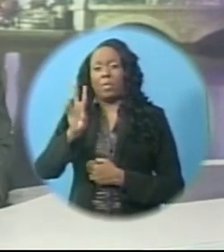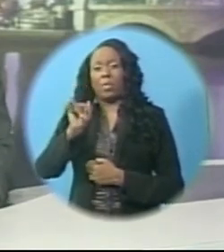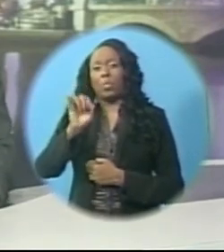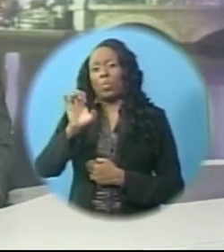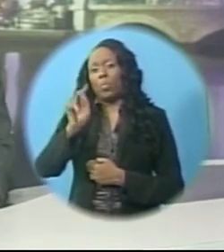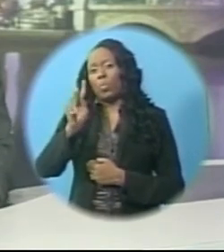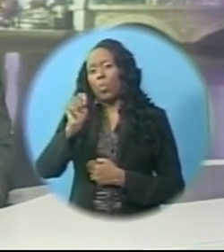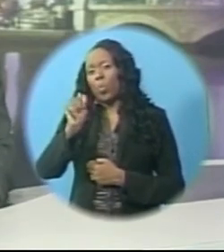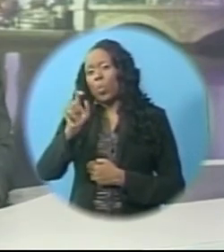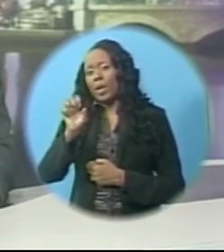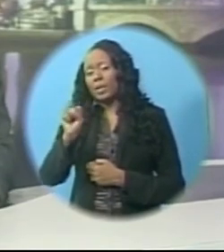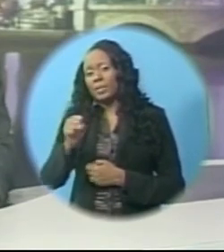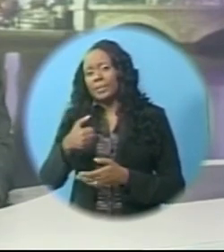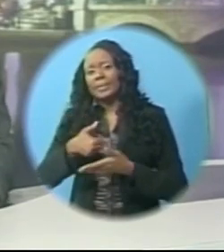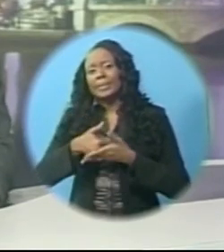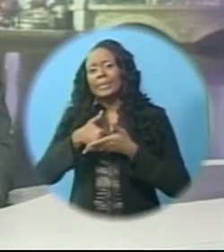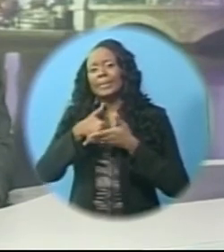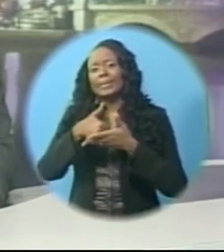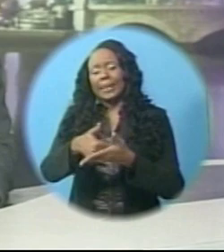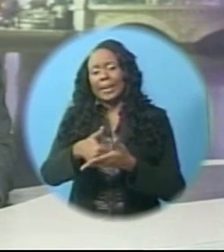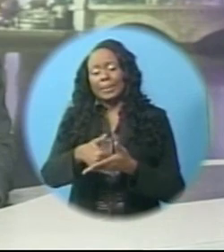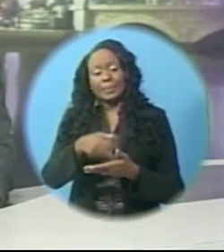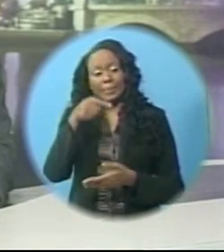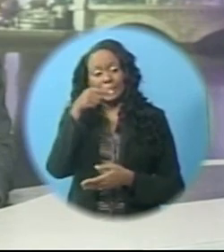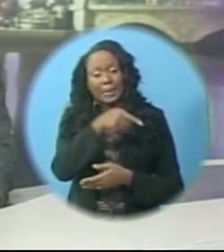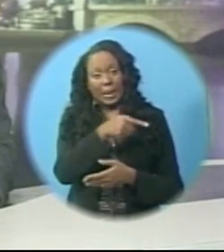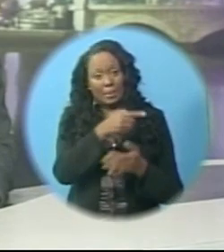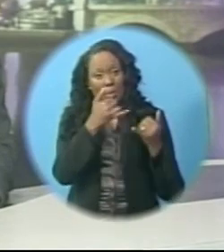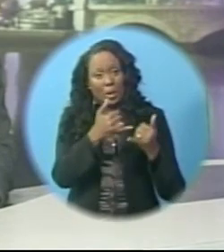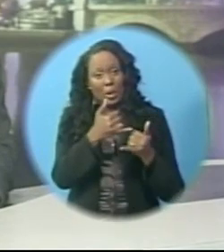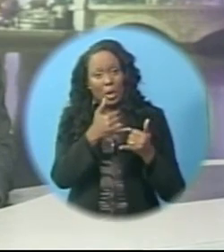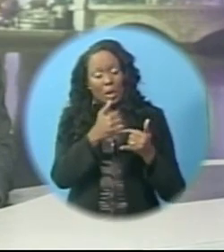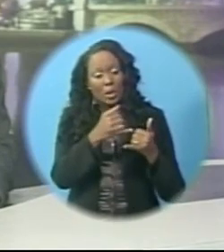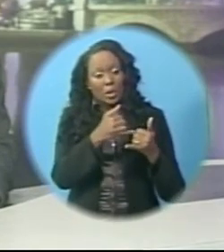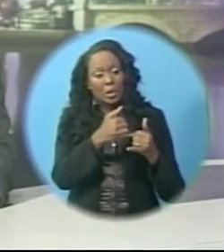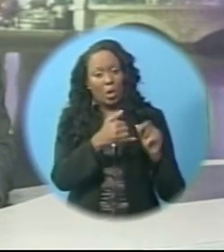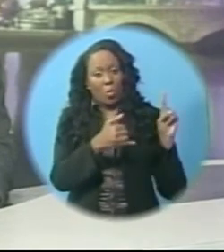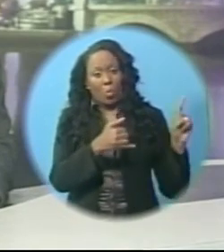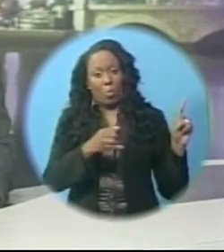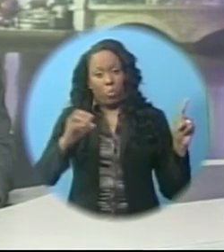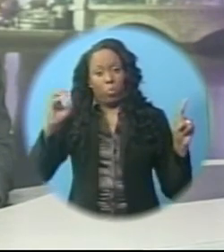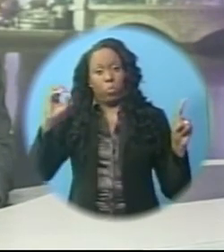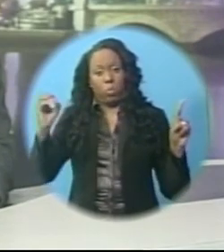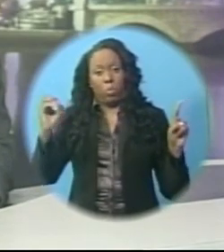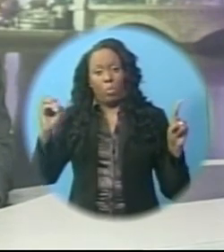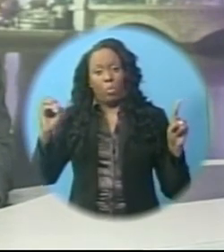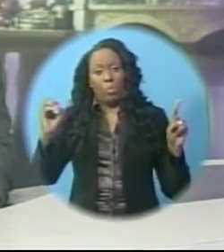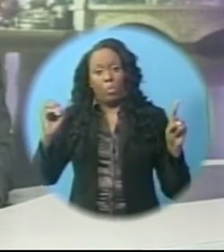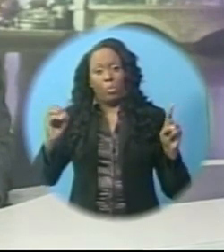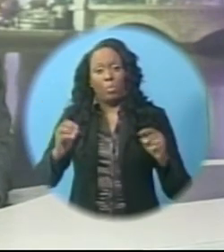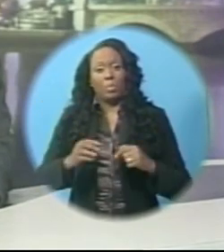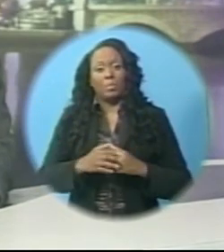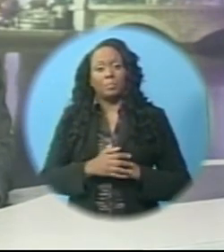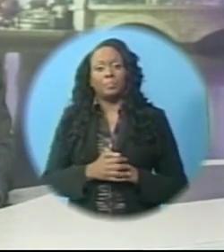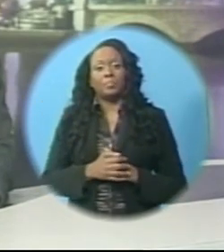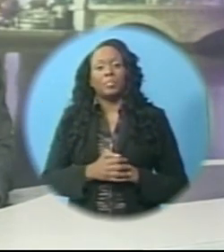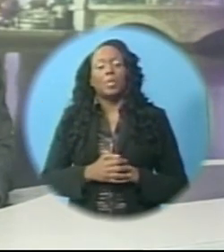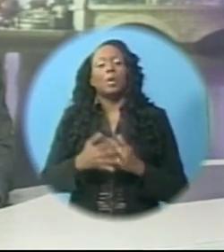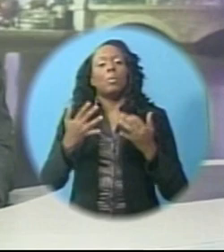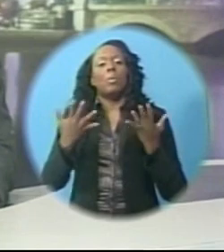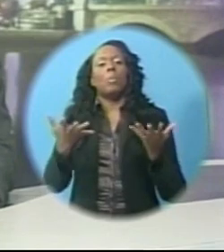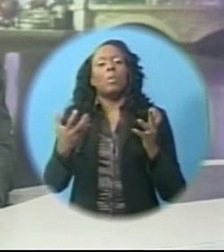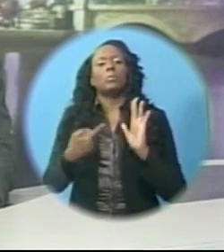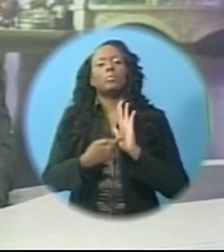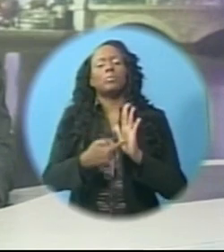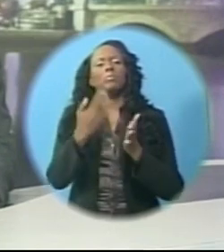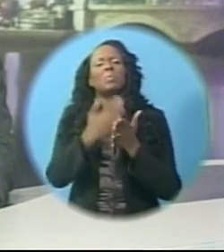cricket helped the Proteas take a 1-0 lead in the 3-match series ahead of the second test in Hobart and a day-nighter in Adelaide. Now here are